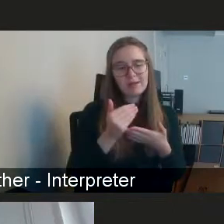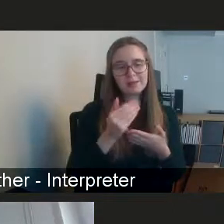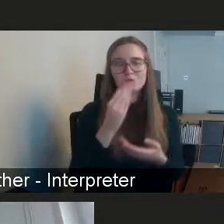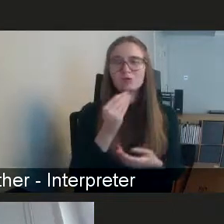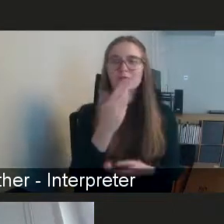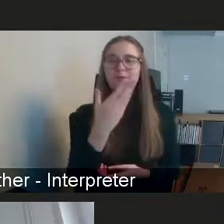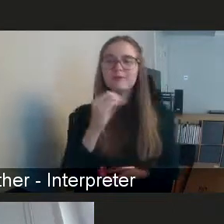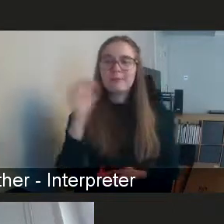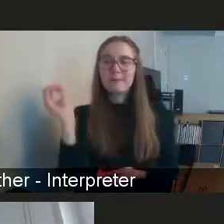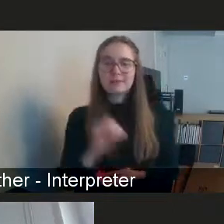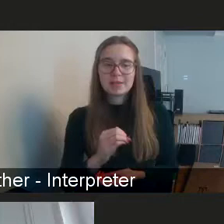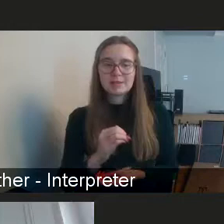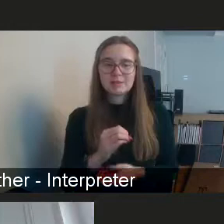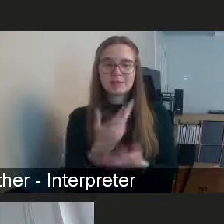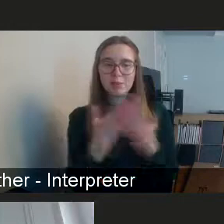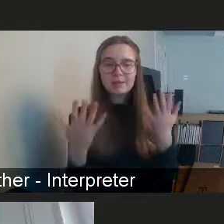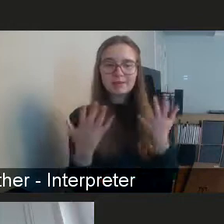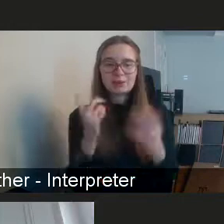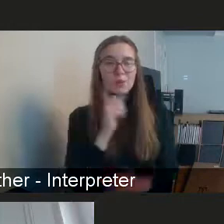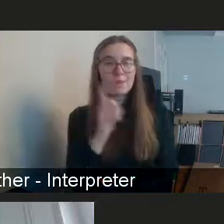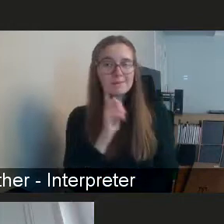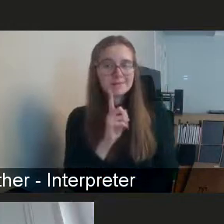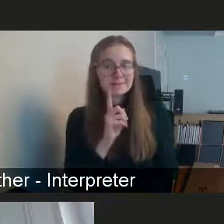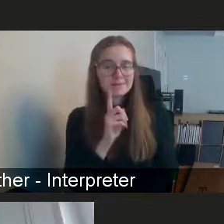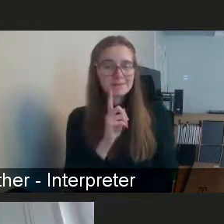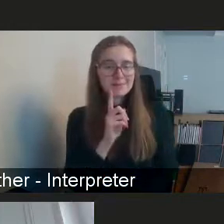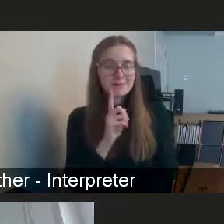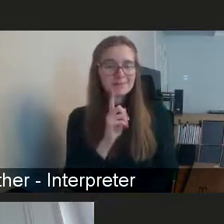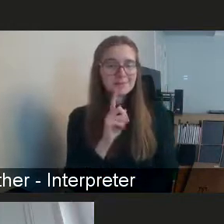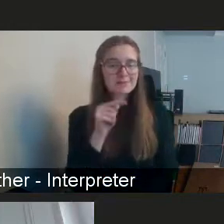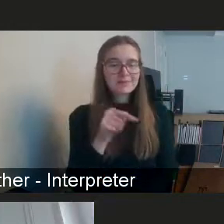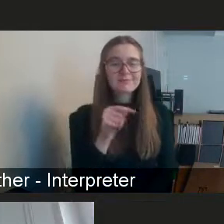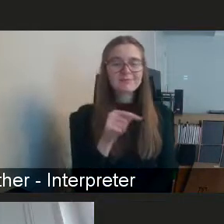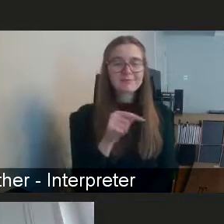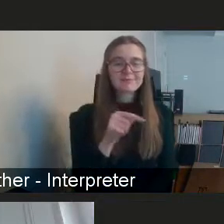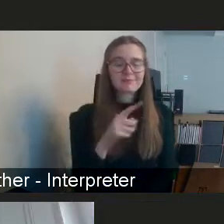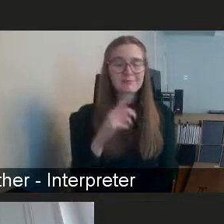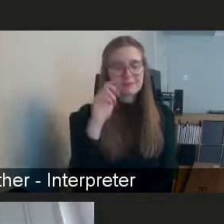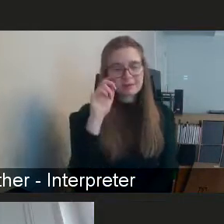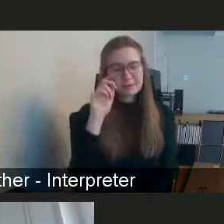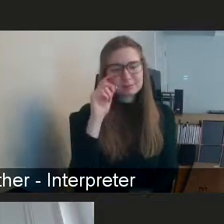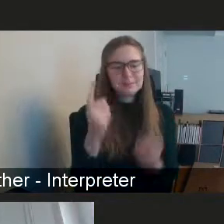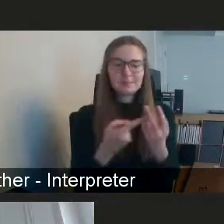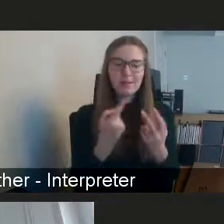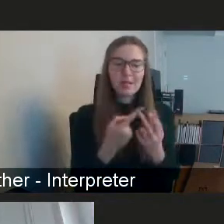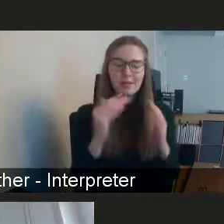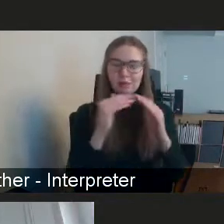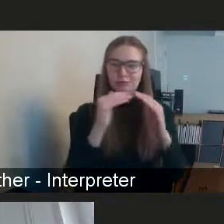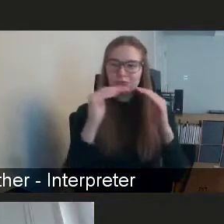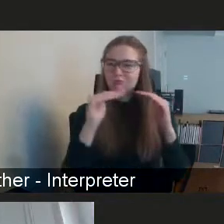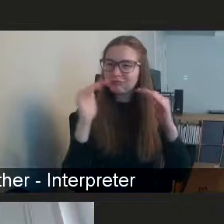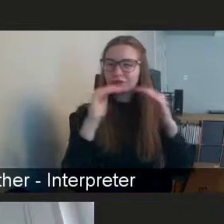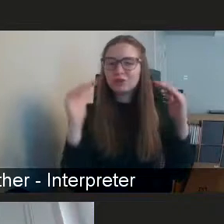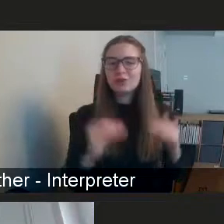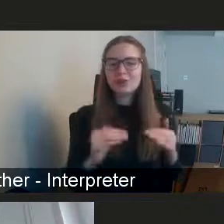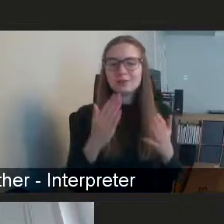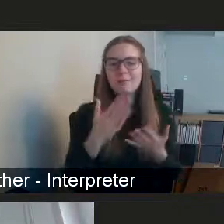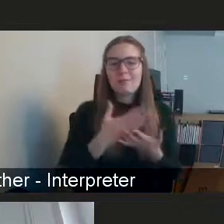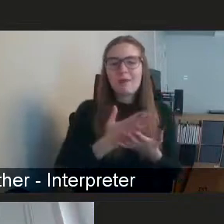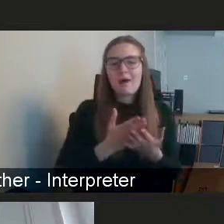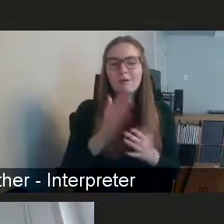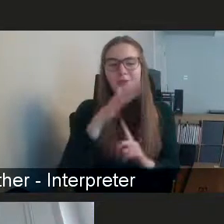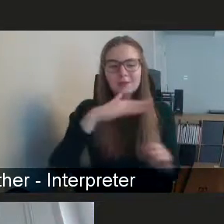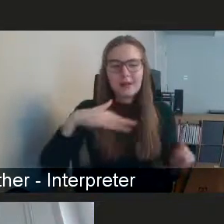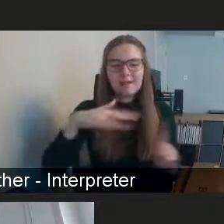is the women, as I mentioned, in the diverse group. They were the other unjust part of the society